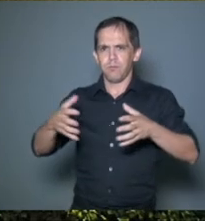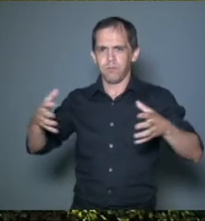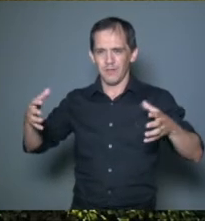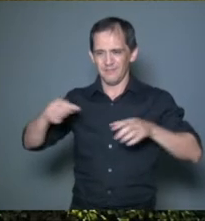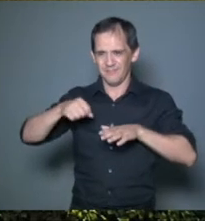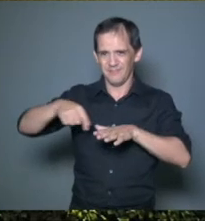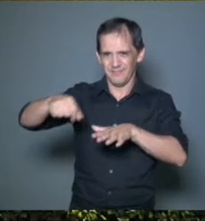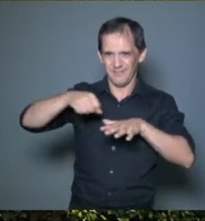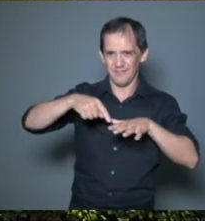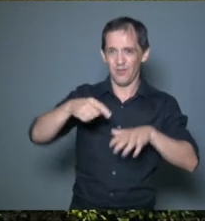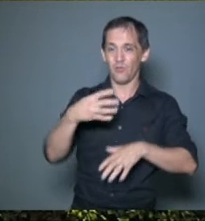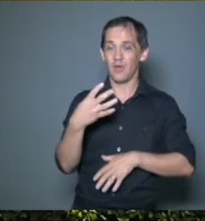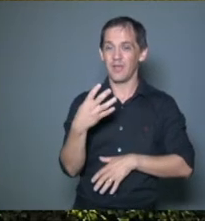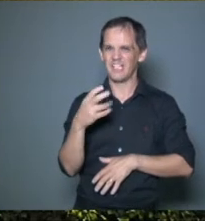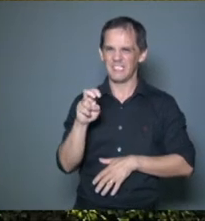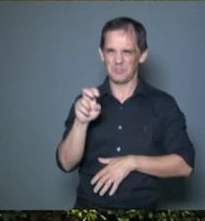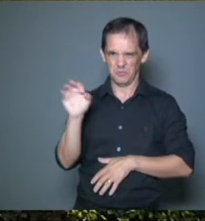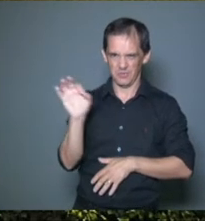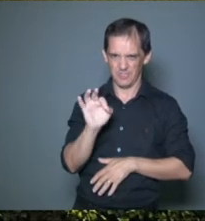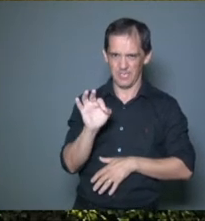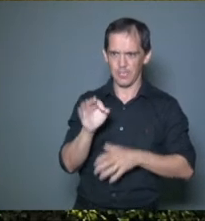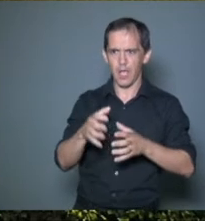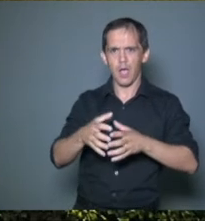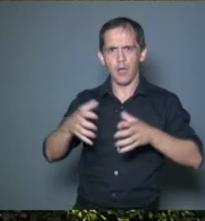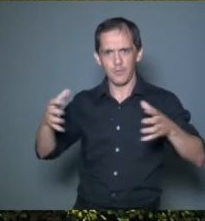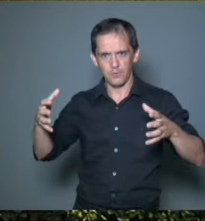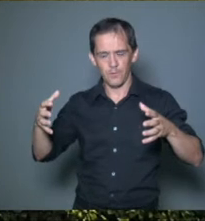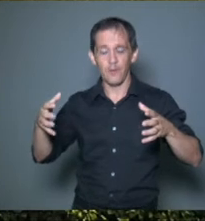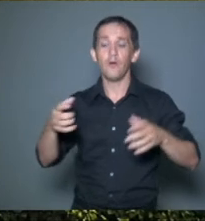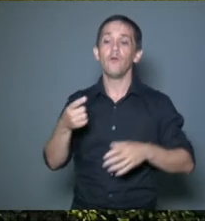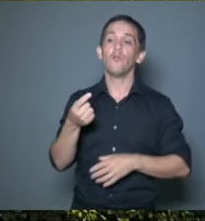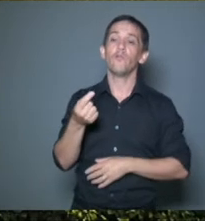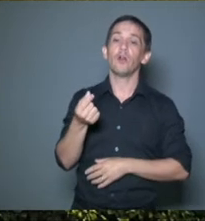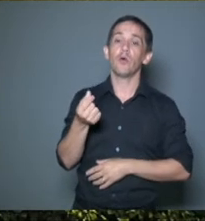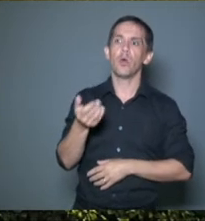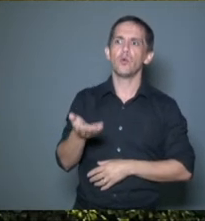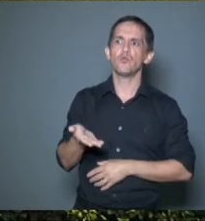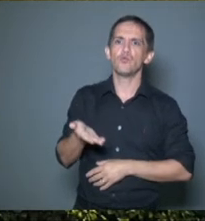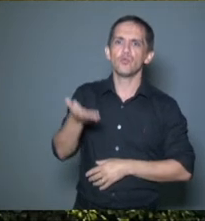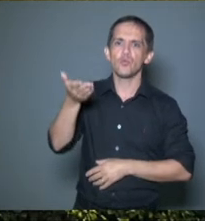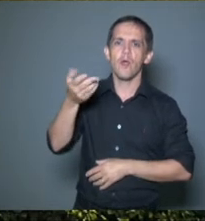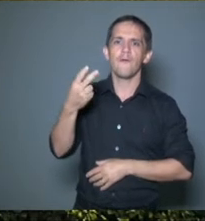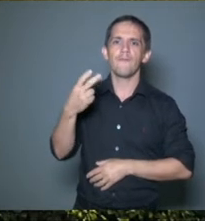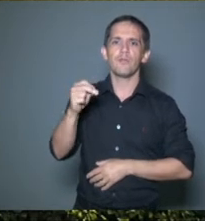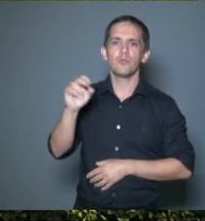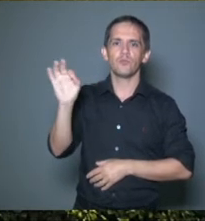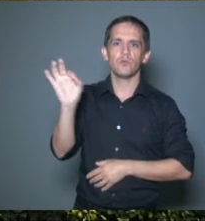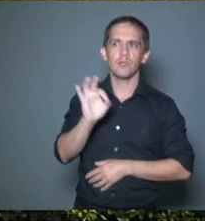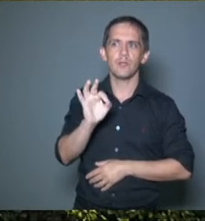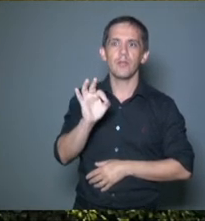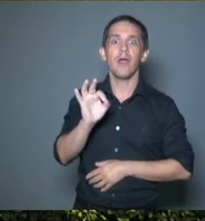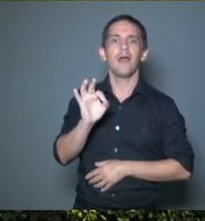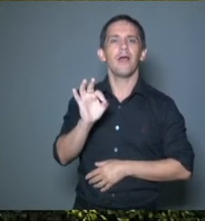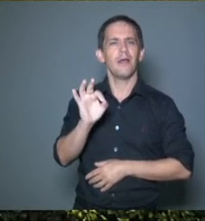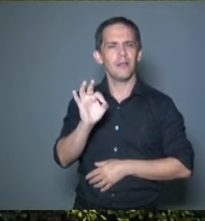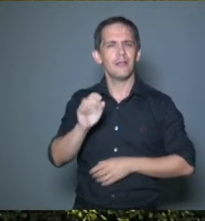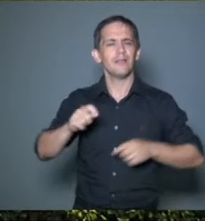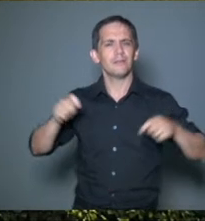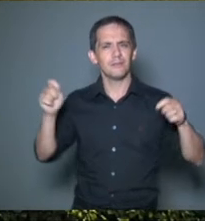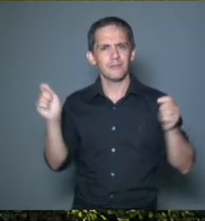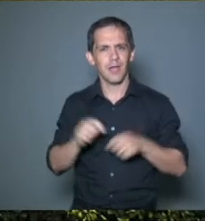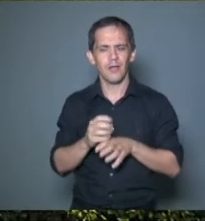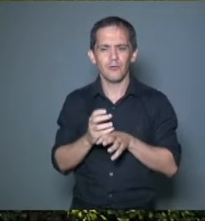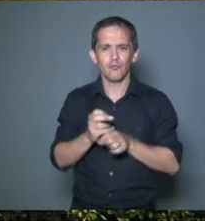45% in our acreage, prices went up another 20 to 30%. Look at the